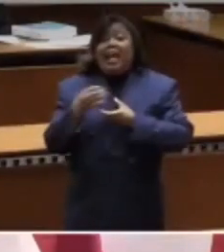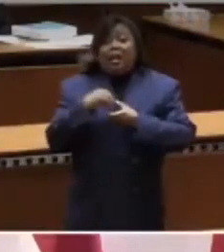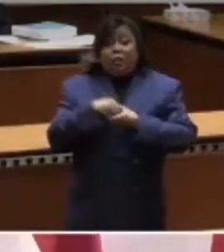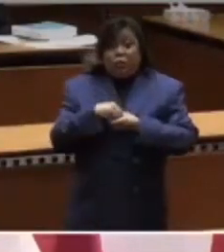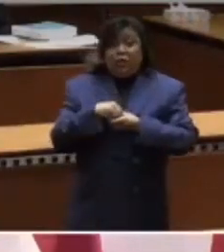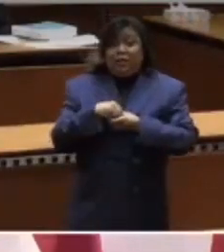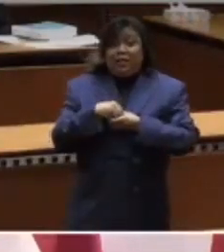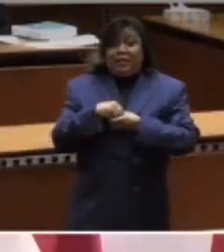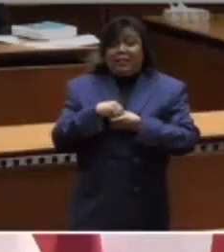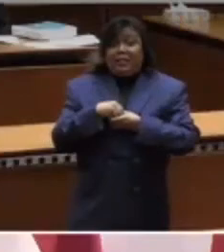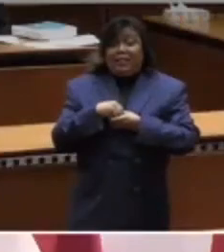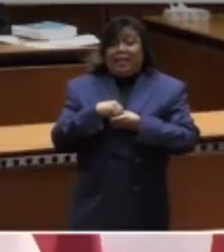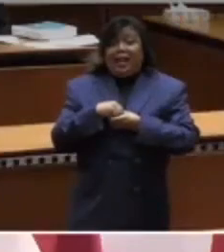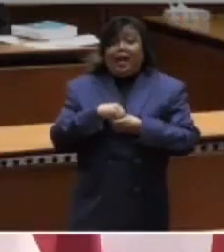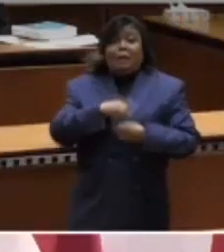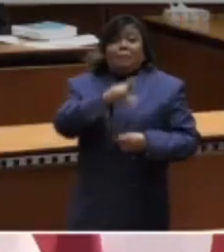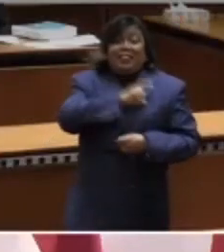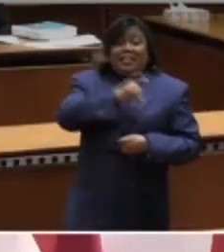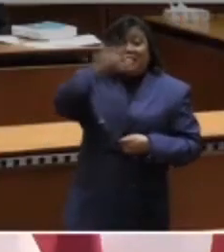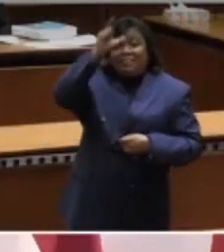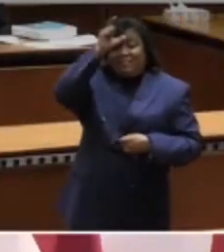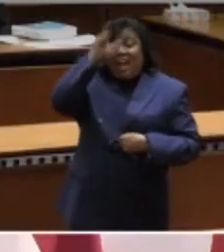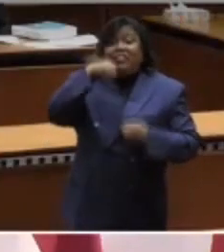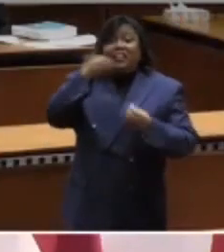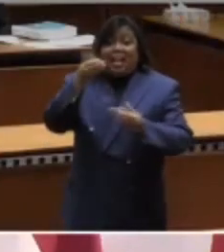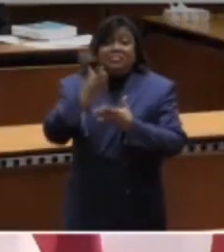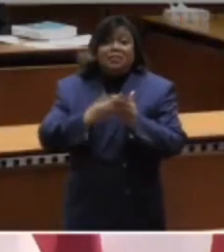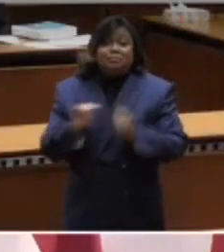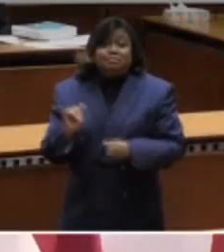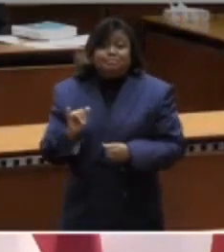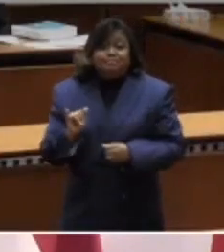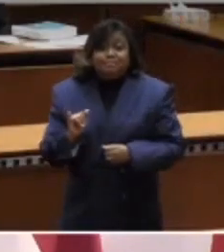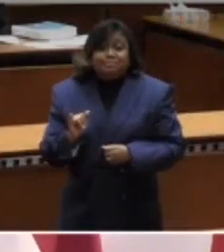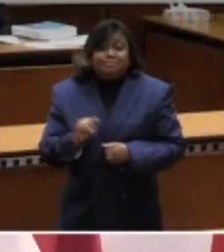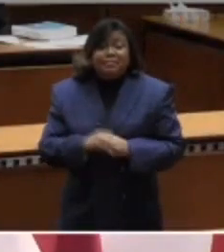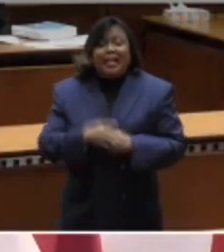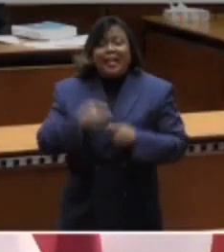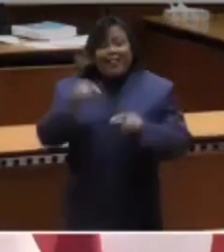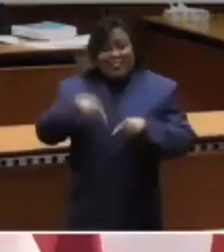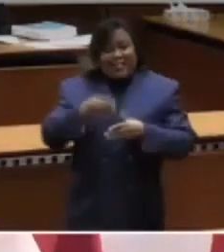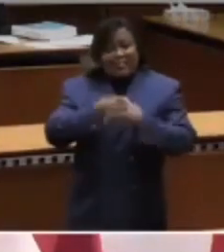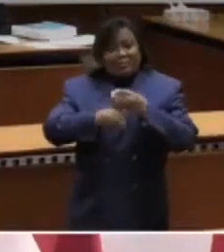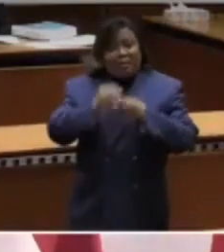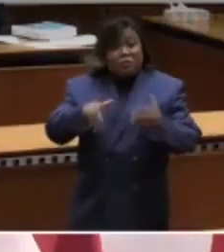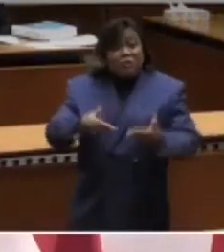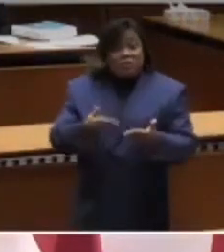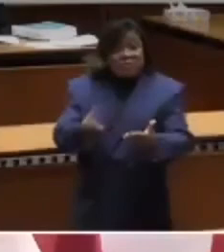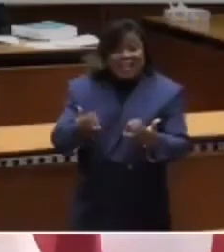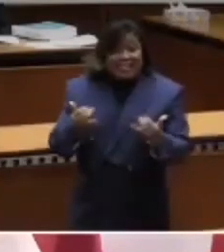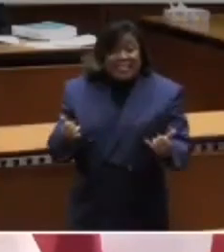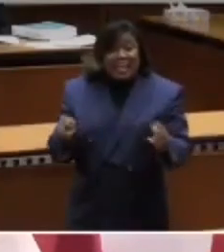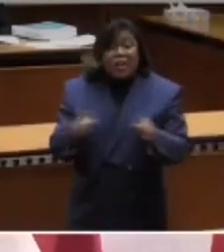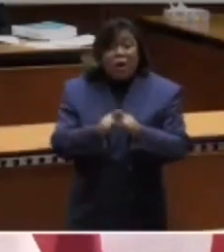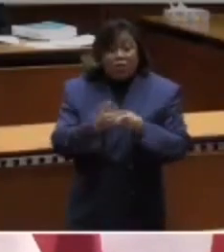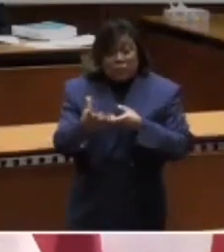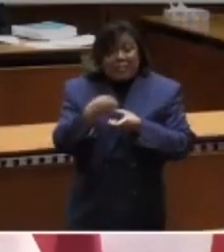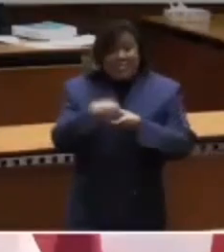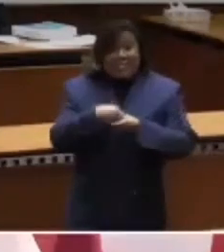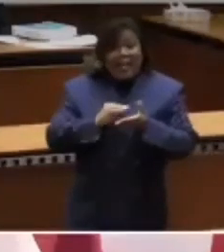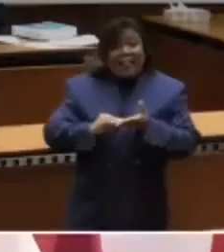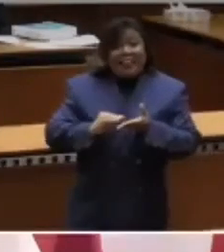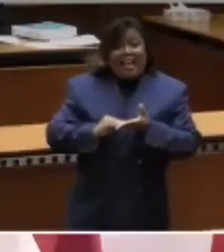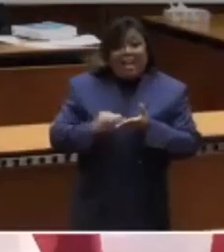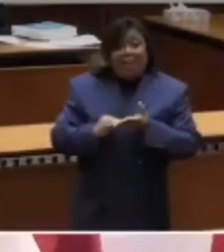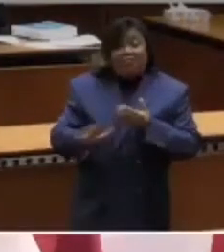including police and fire, gave something. This budget we are presenting today also contains